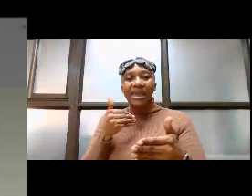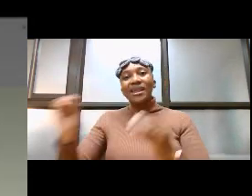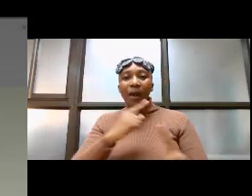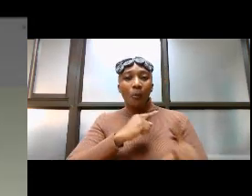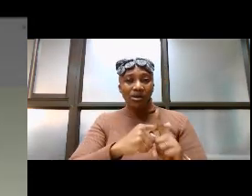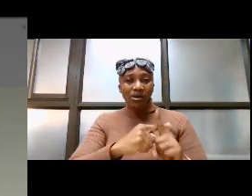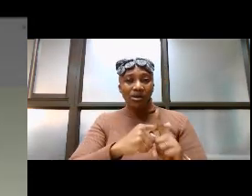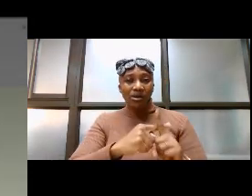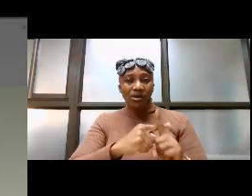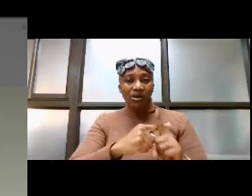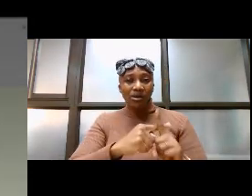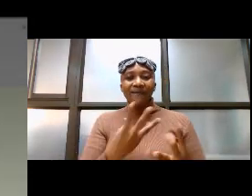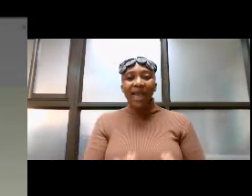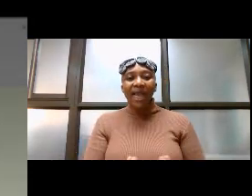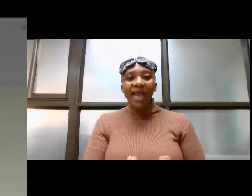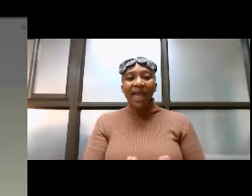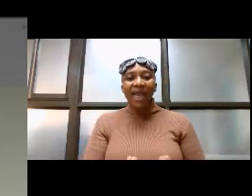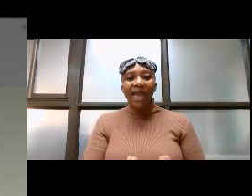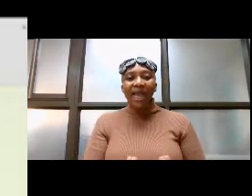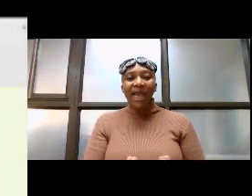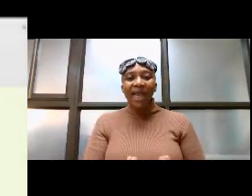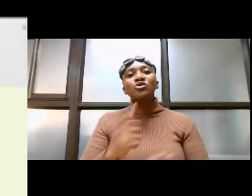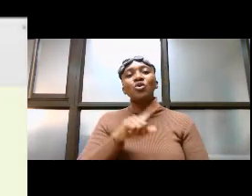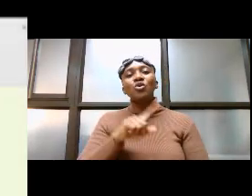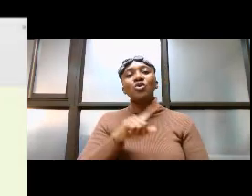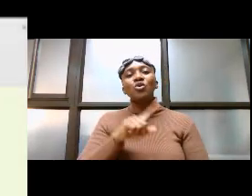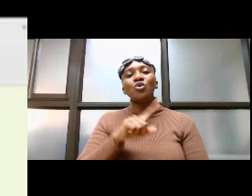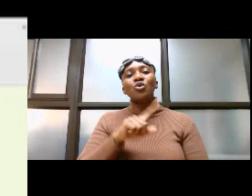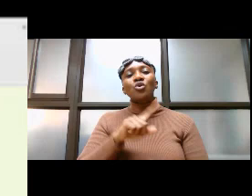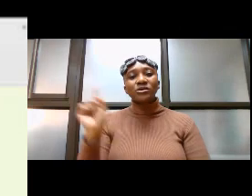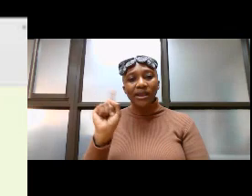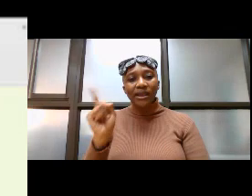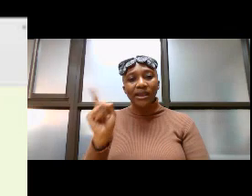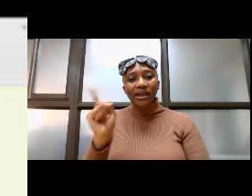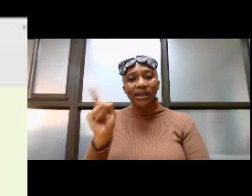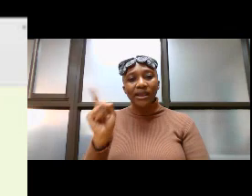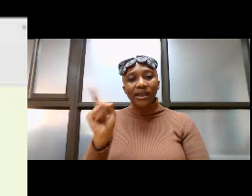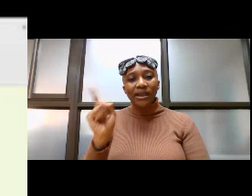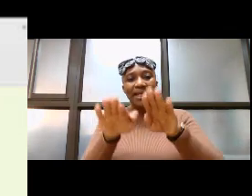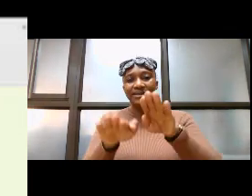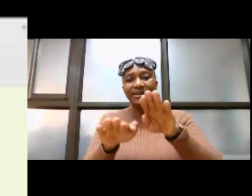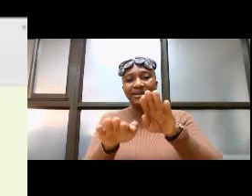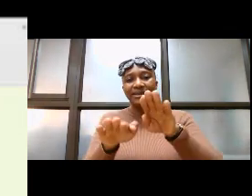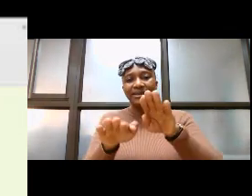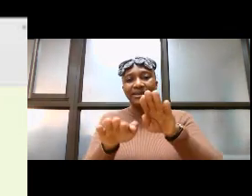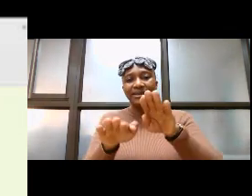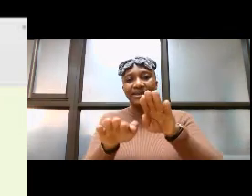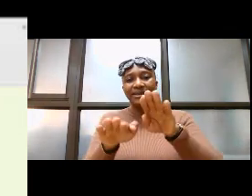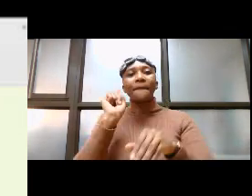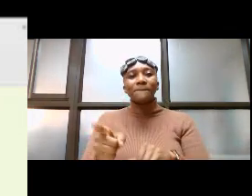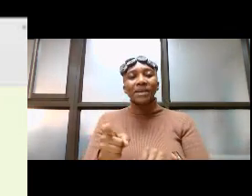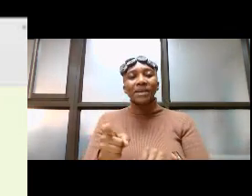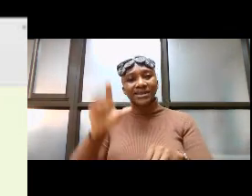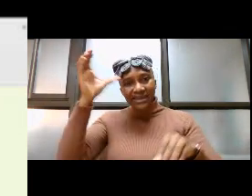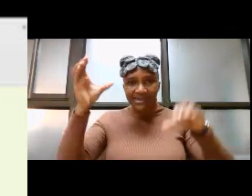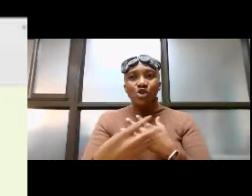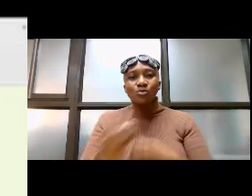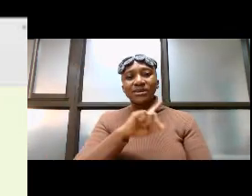but it also had its negatives. So we should do a balancing act. We should be critical. Our adoption of